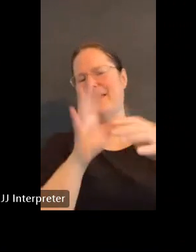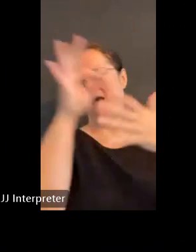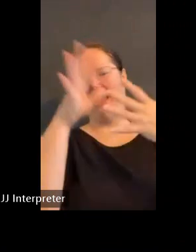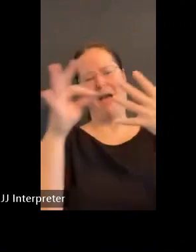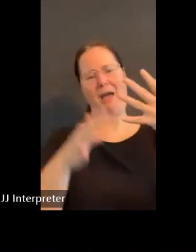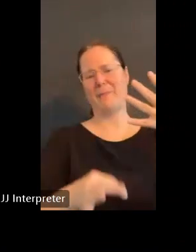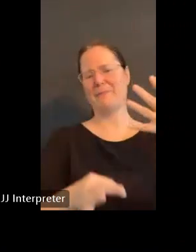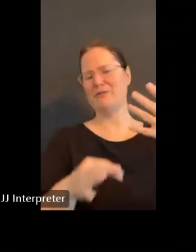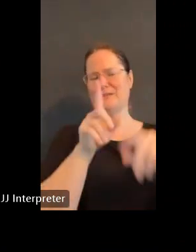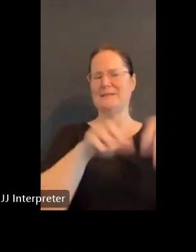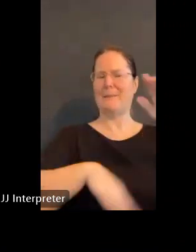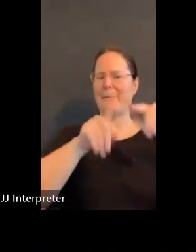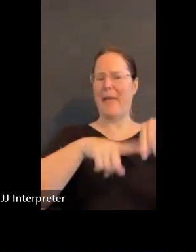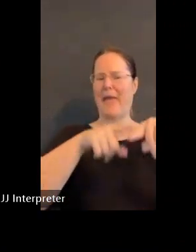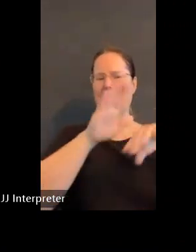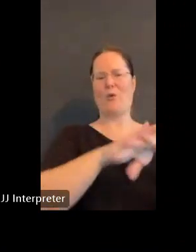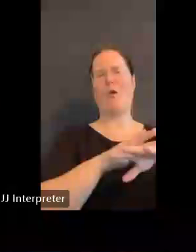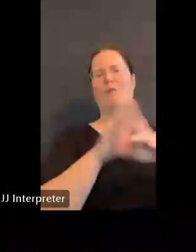the disability.